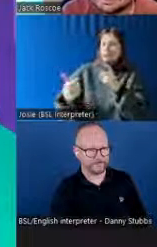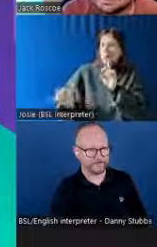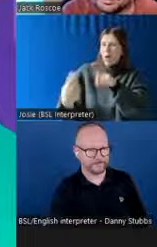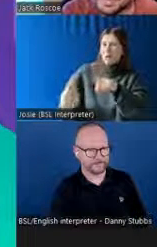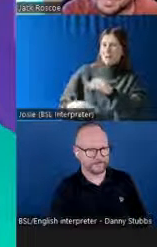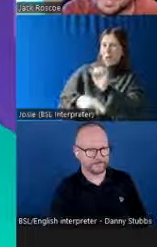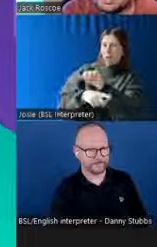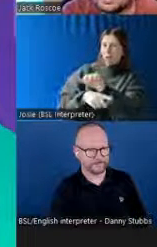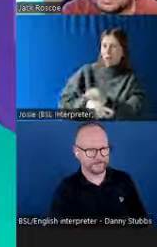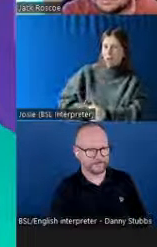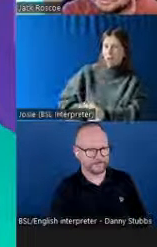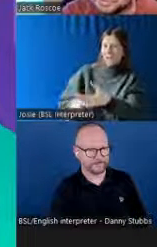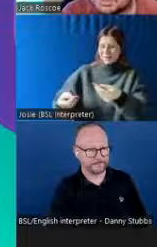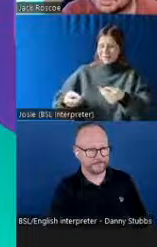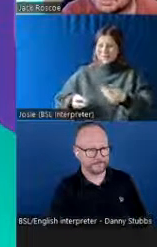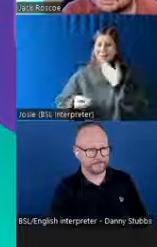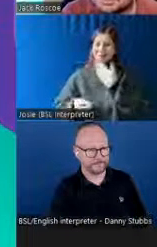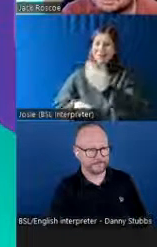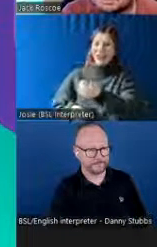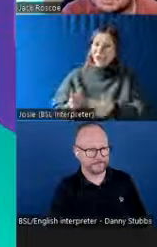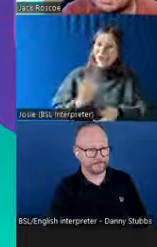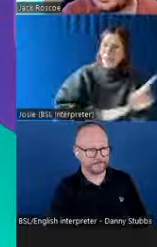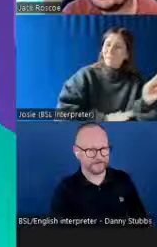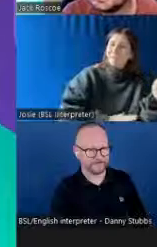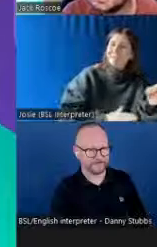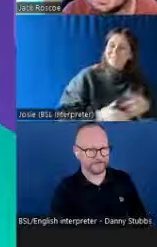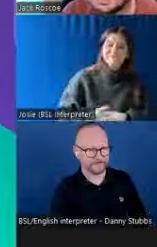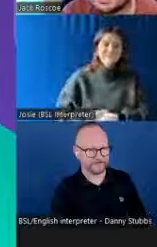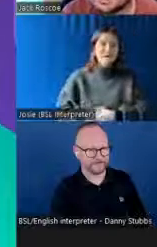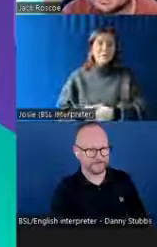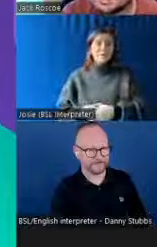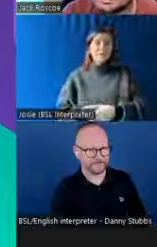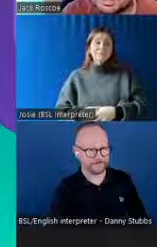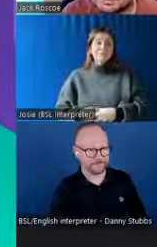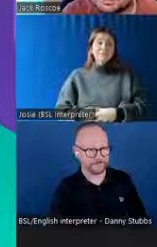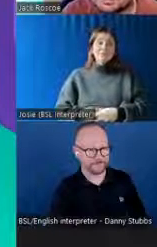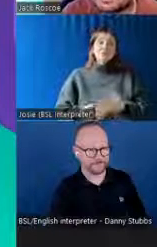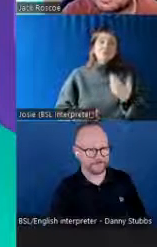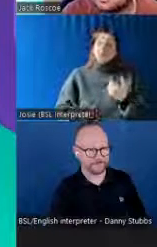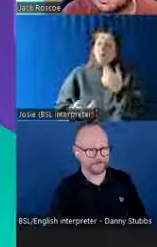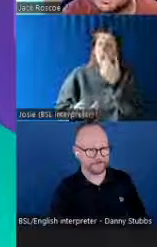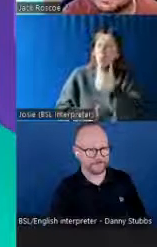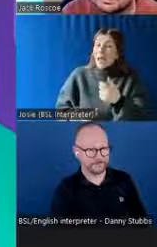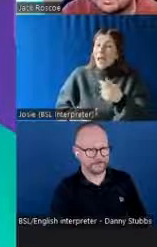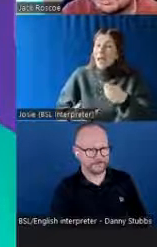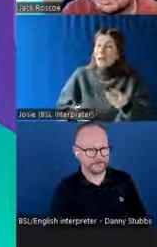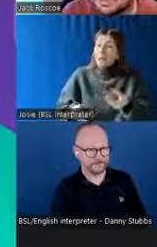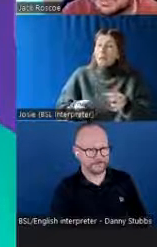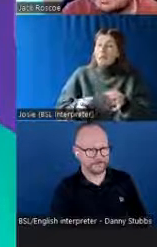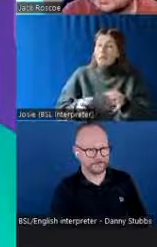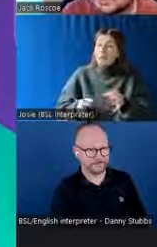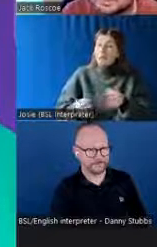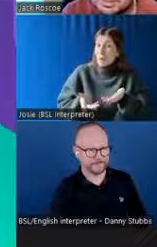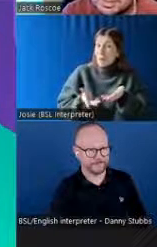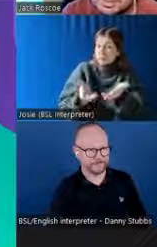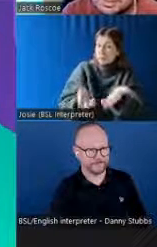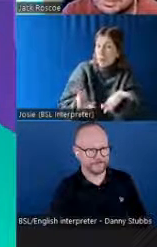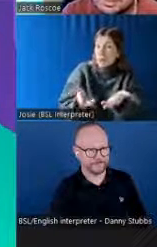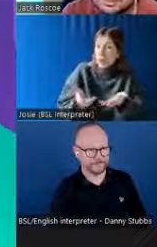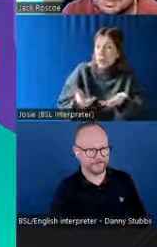that. You could do a prize draw, but you have to collect email addresses and make sure you're compliant for GDPR